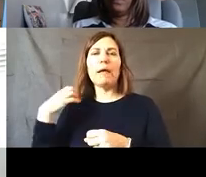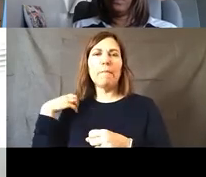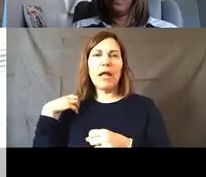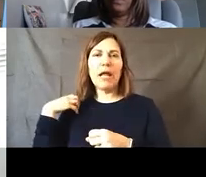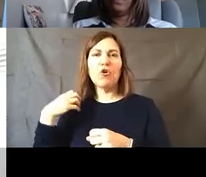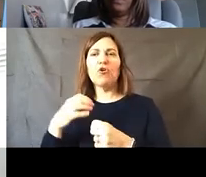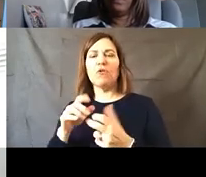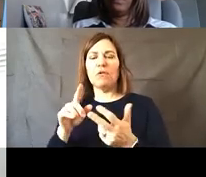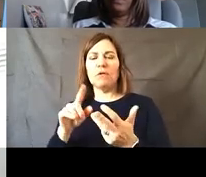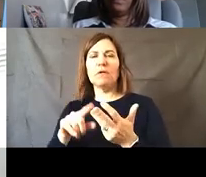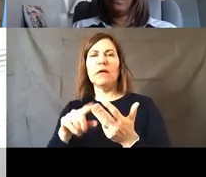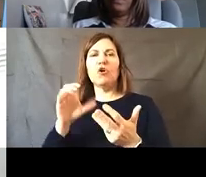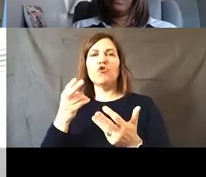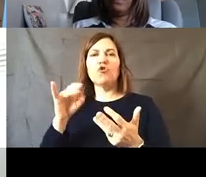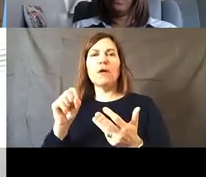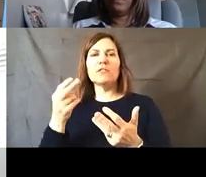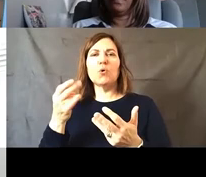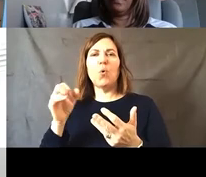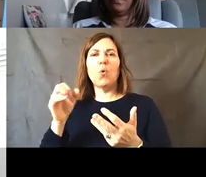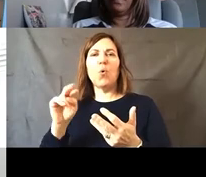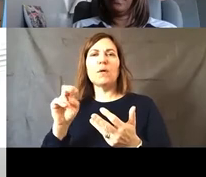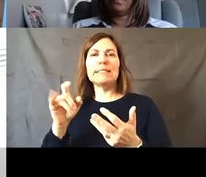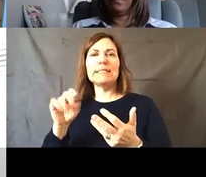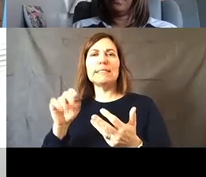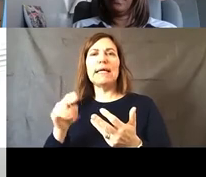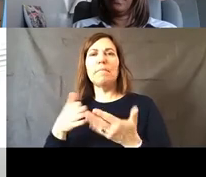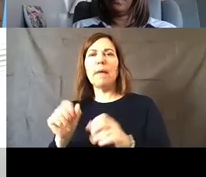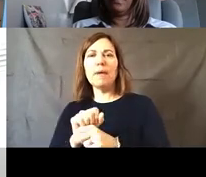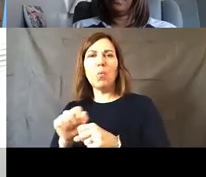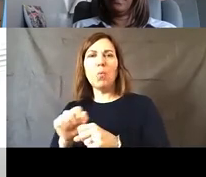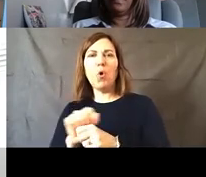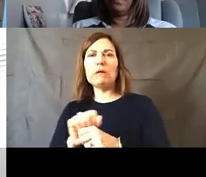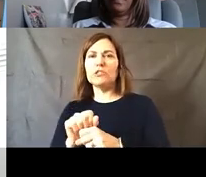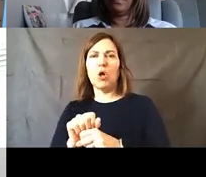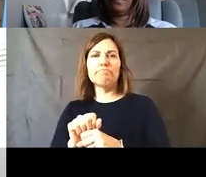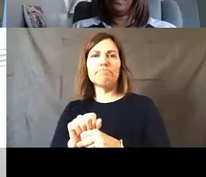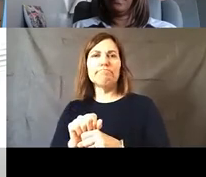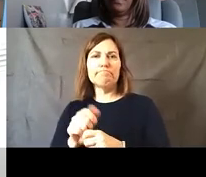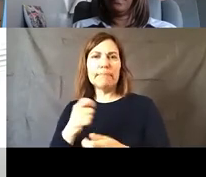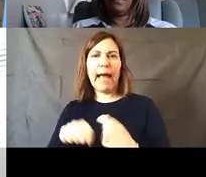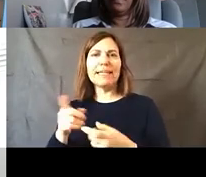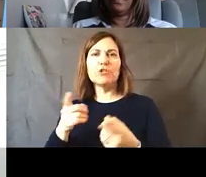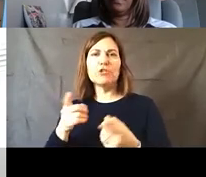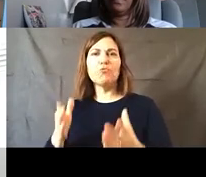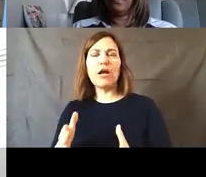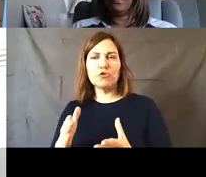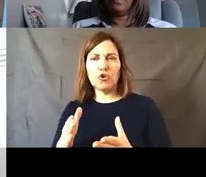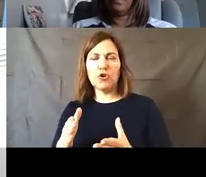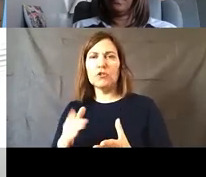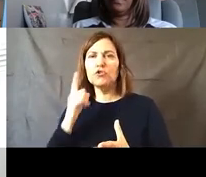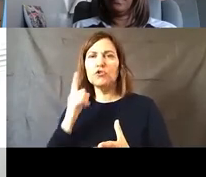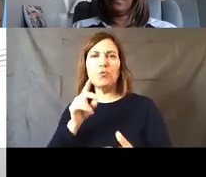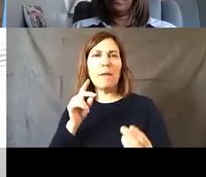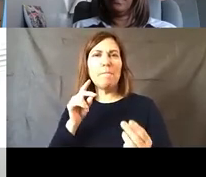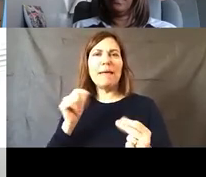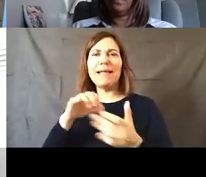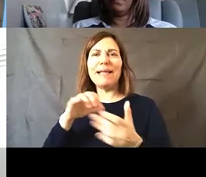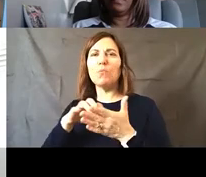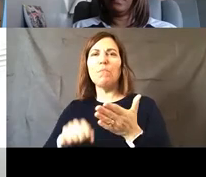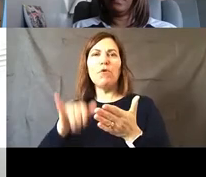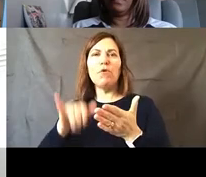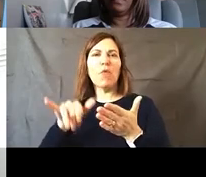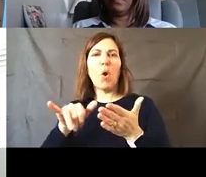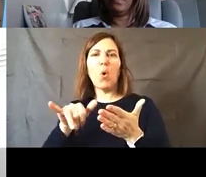Hornstein, Public Works Acting Director, to immediately remove the graffiti and